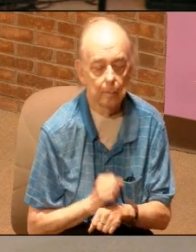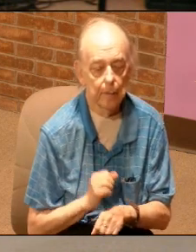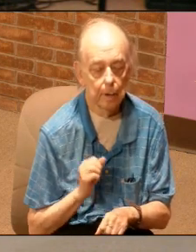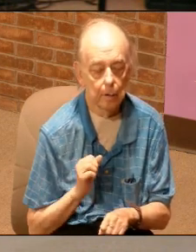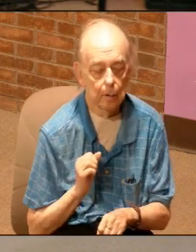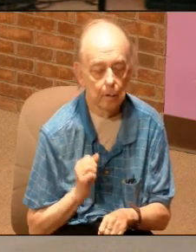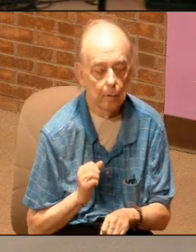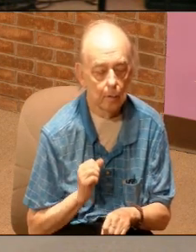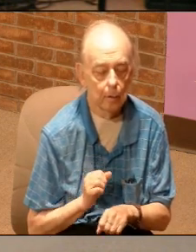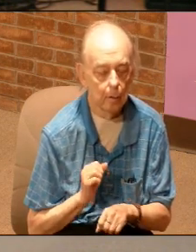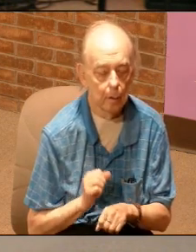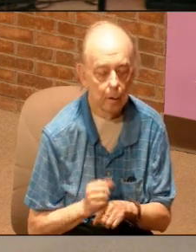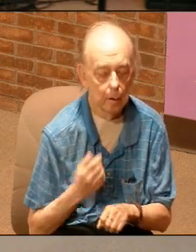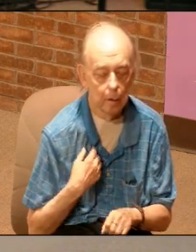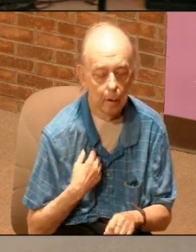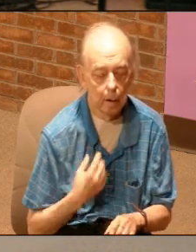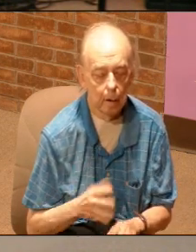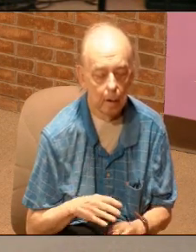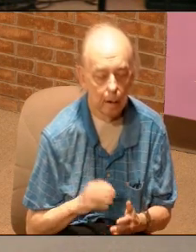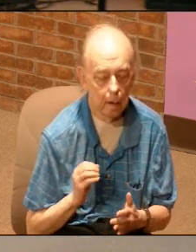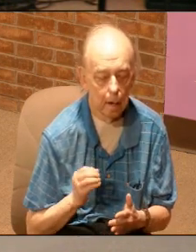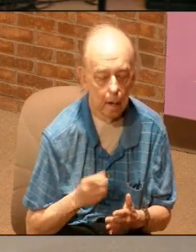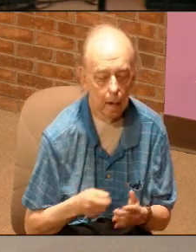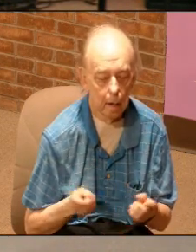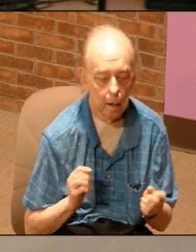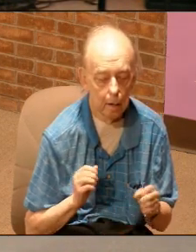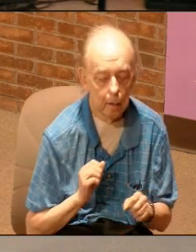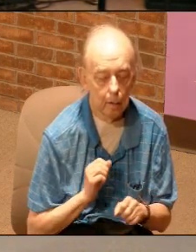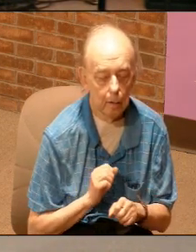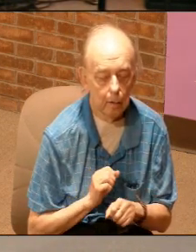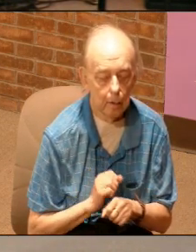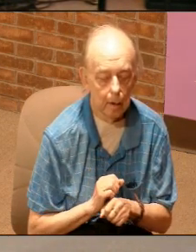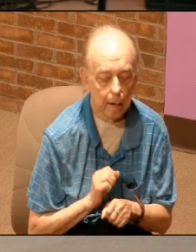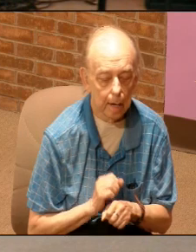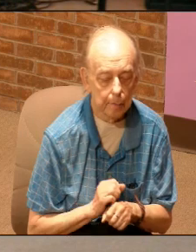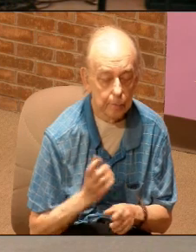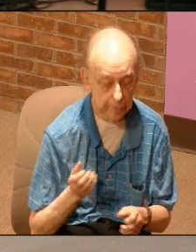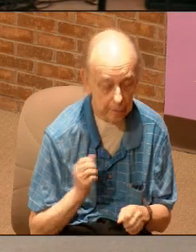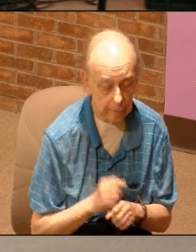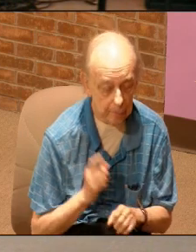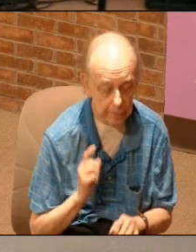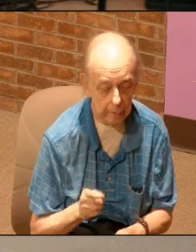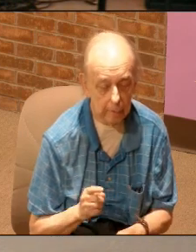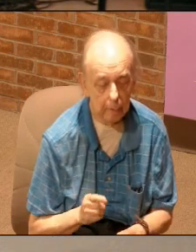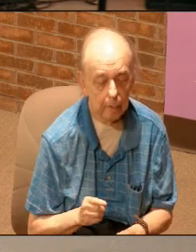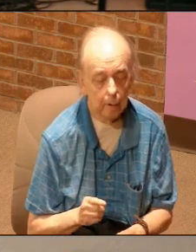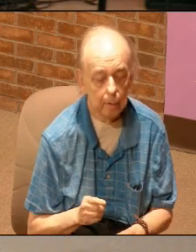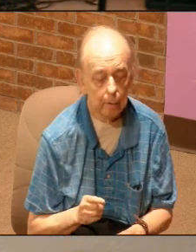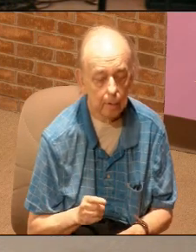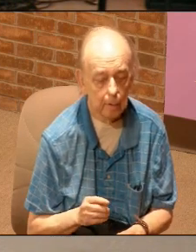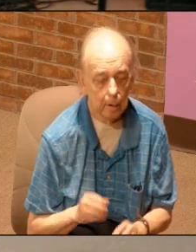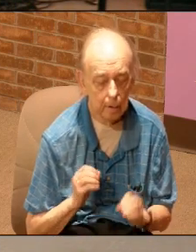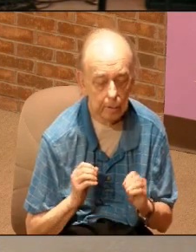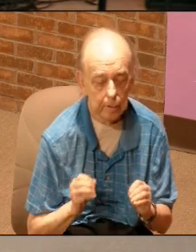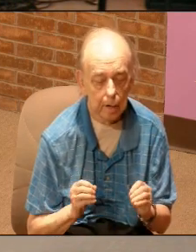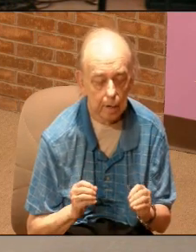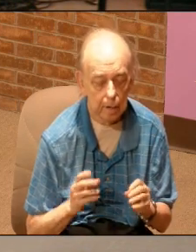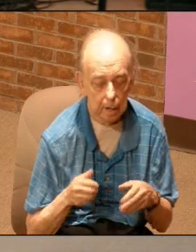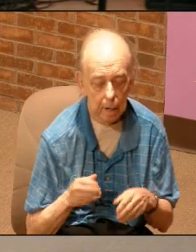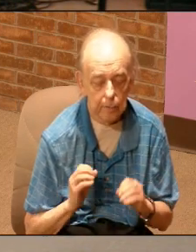for me. You find out what habits work for you. And God is trying to teach us